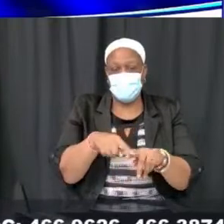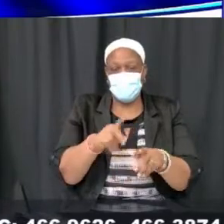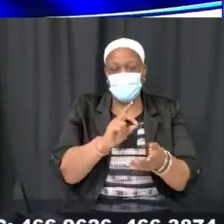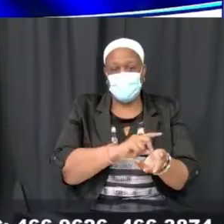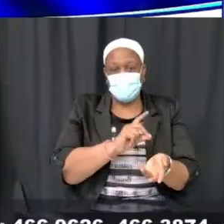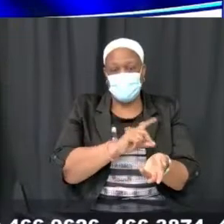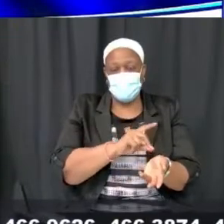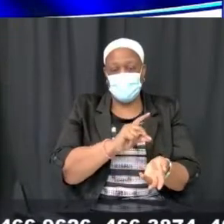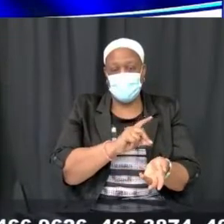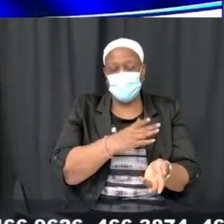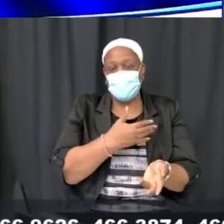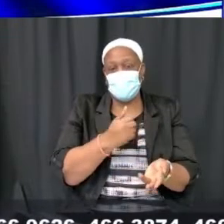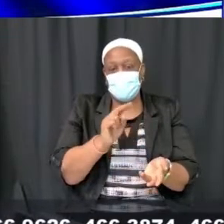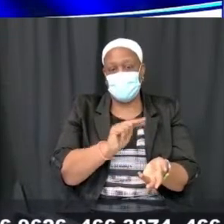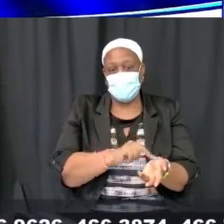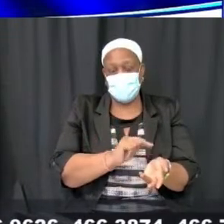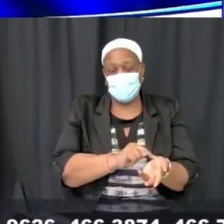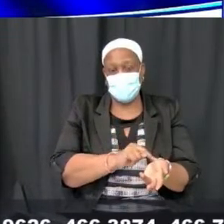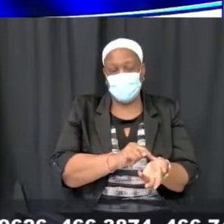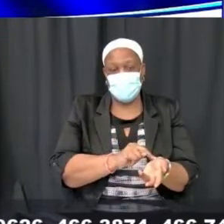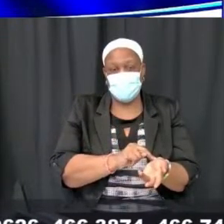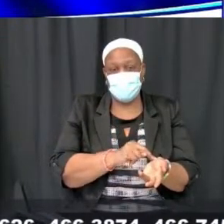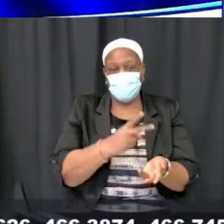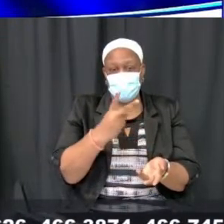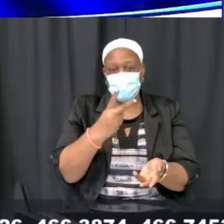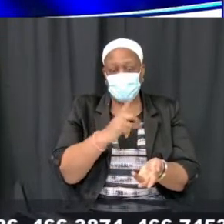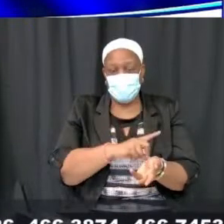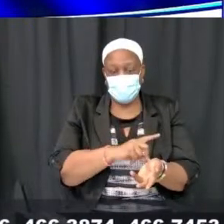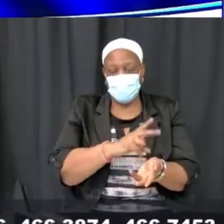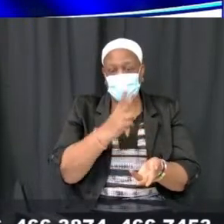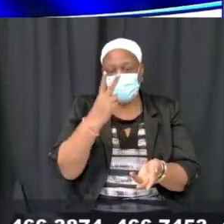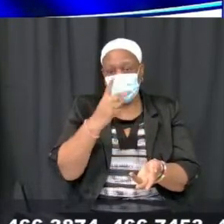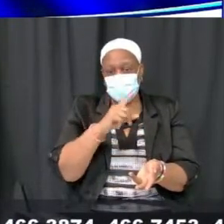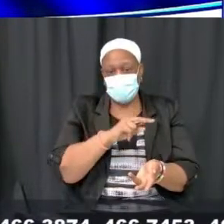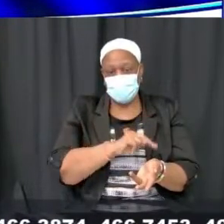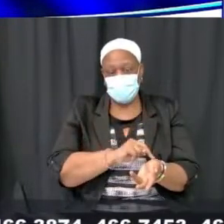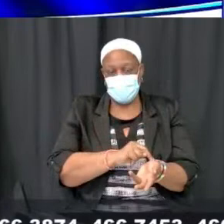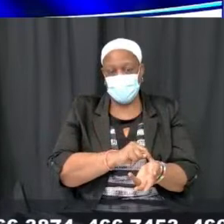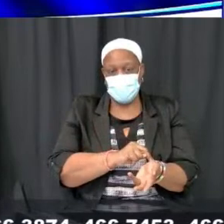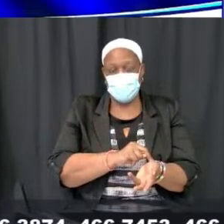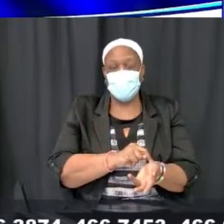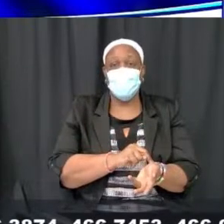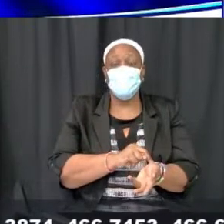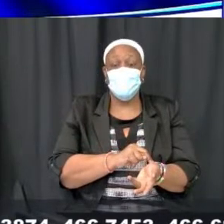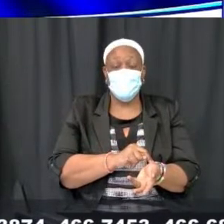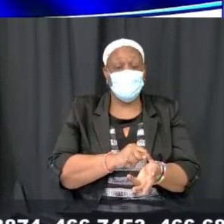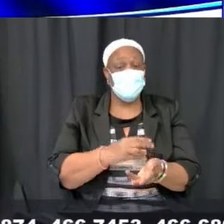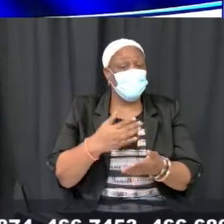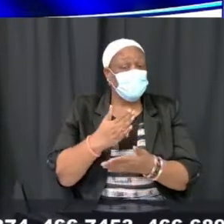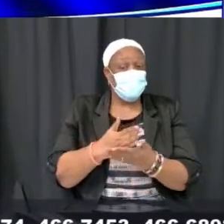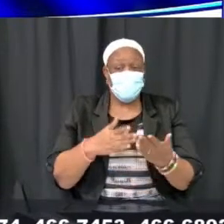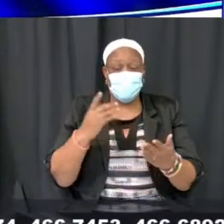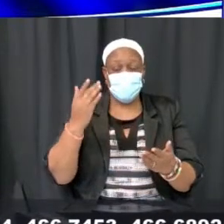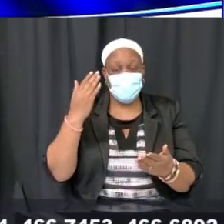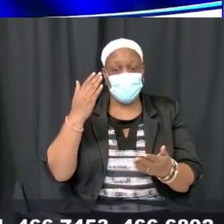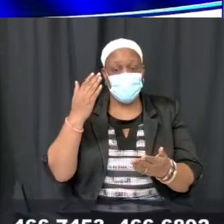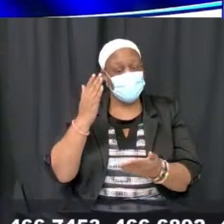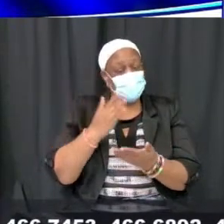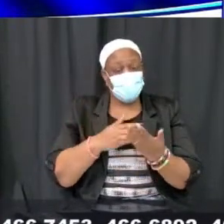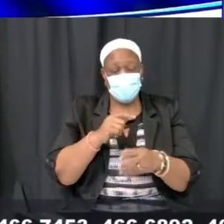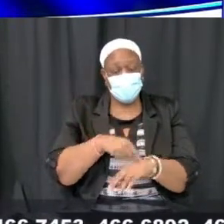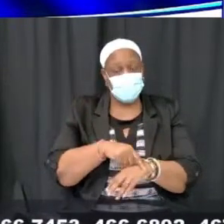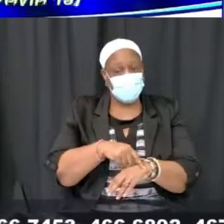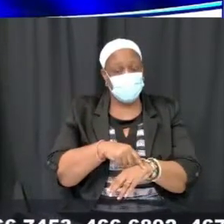Nurse Tyson, and Nurse Fraser. I think sometimes we don't appreciate the hard work that some of these